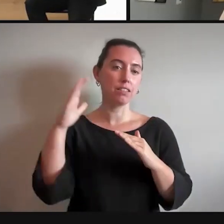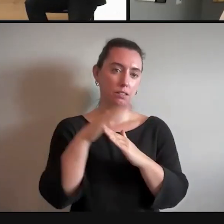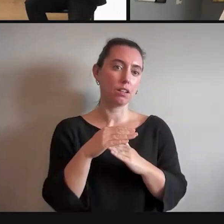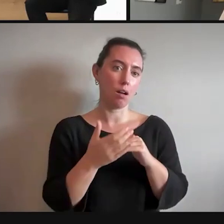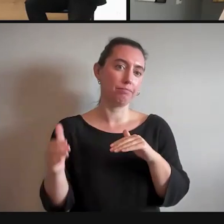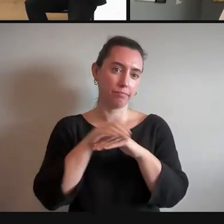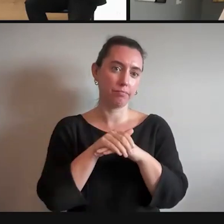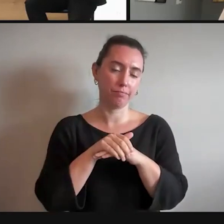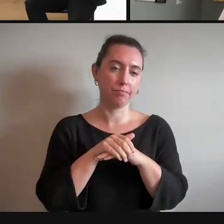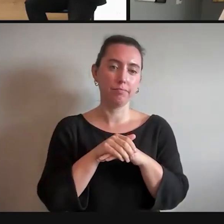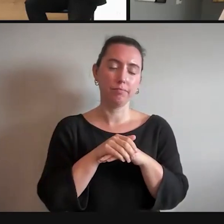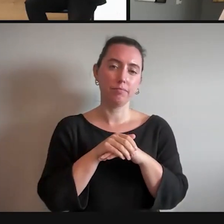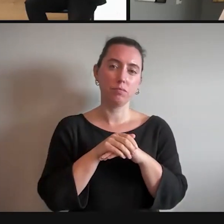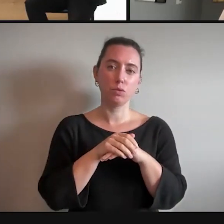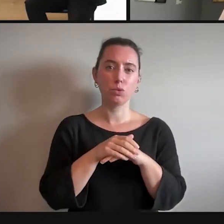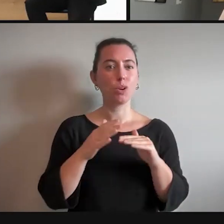how we